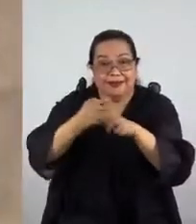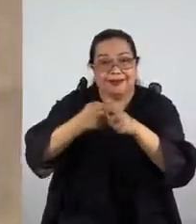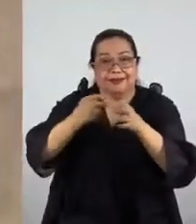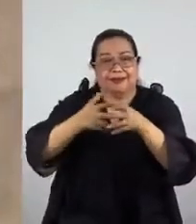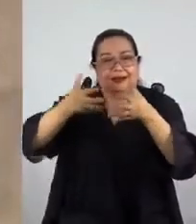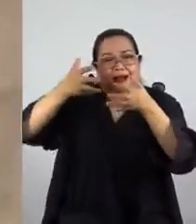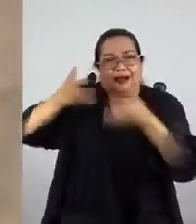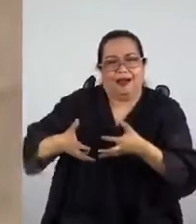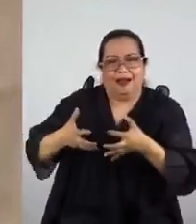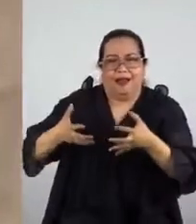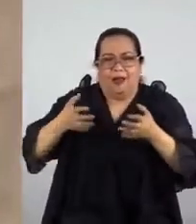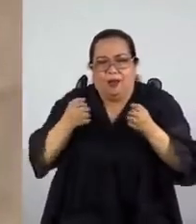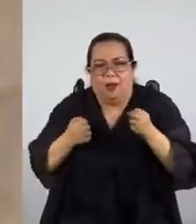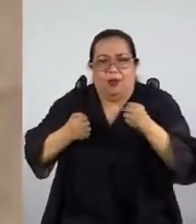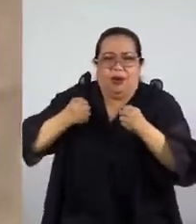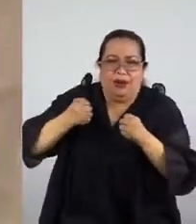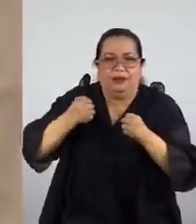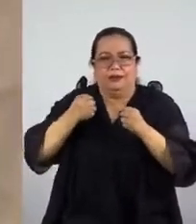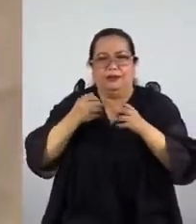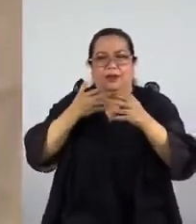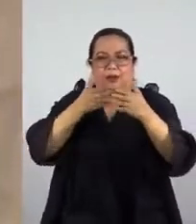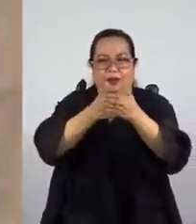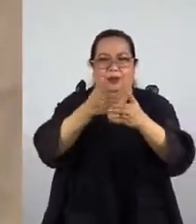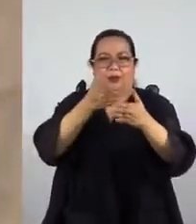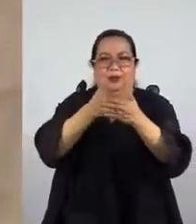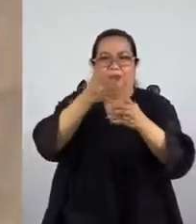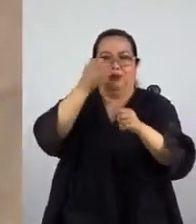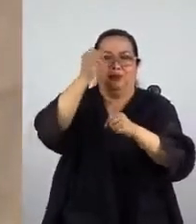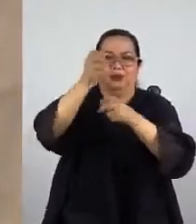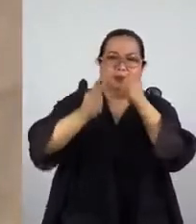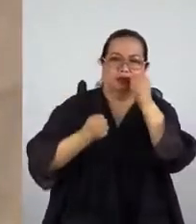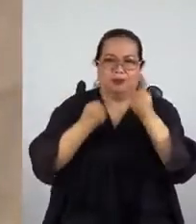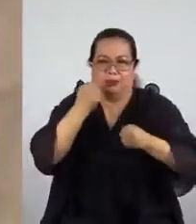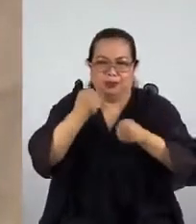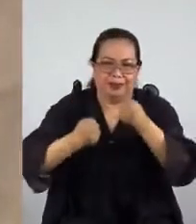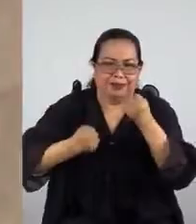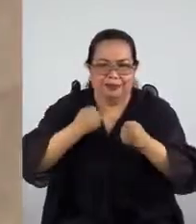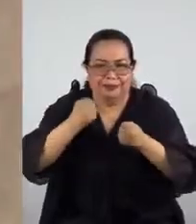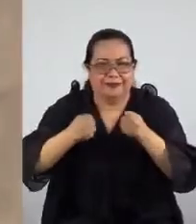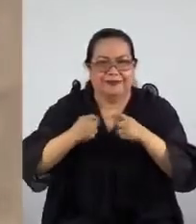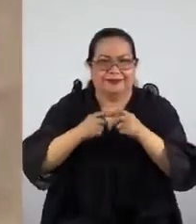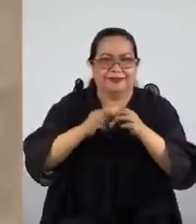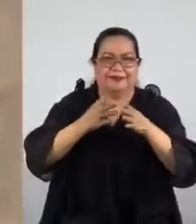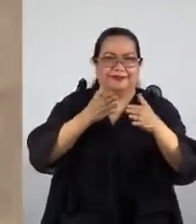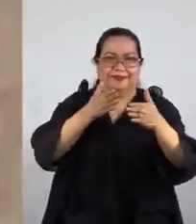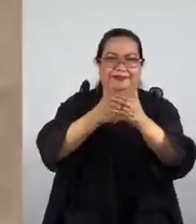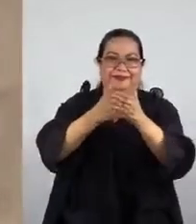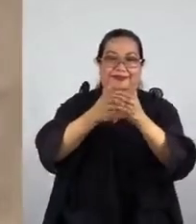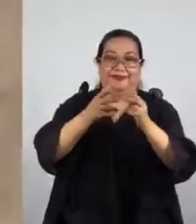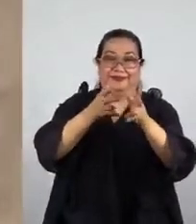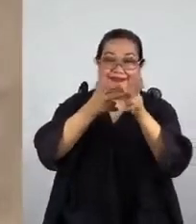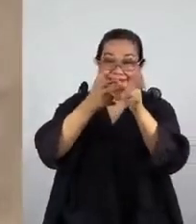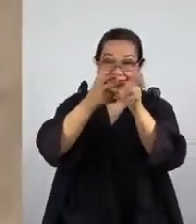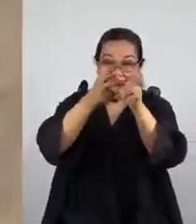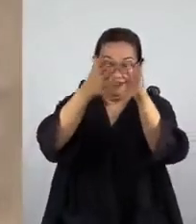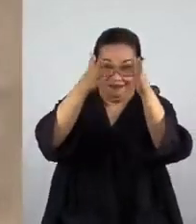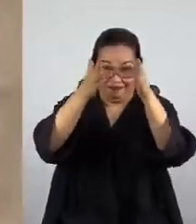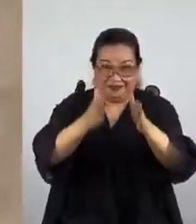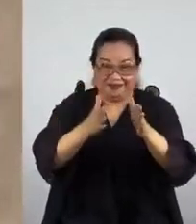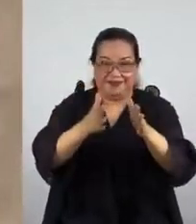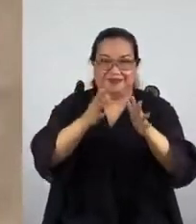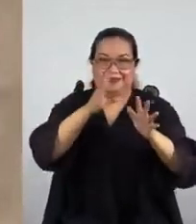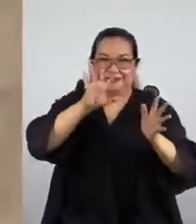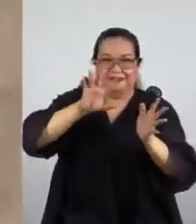extra unnecessary weight that impedes or hinders. You know, a runner lays aside,